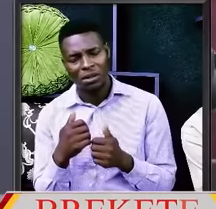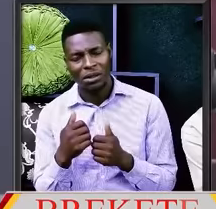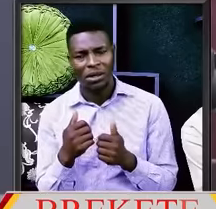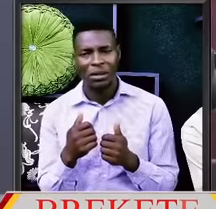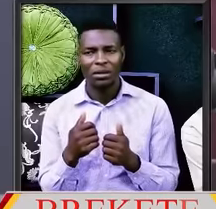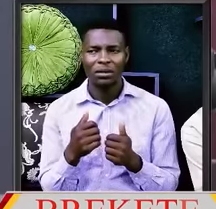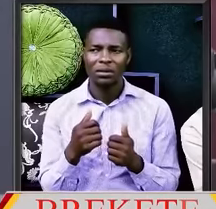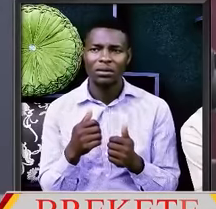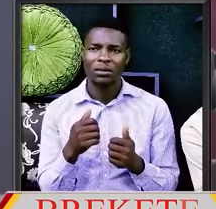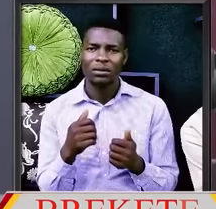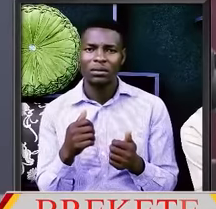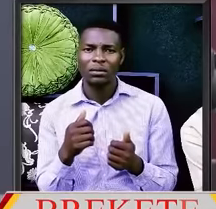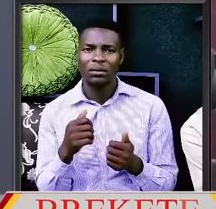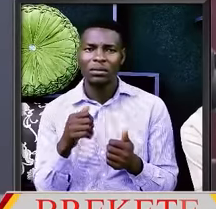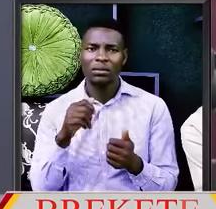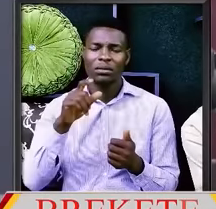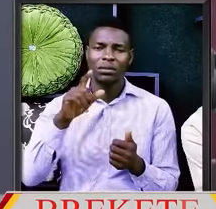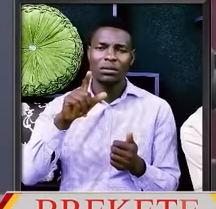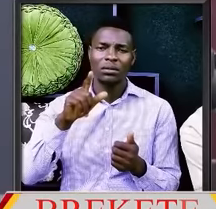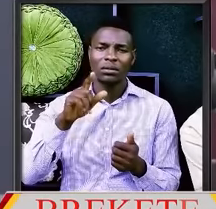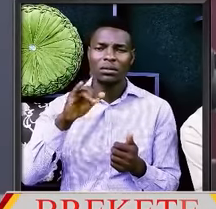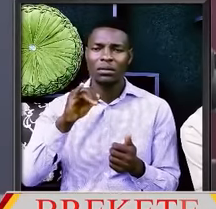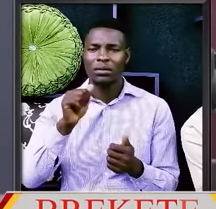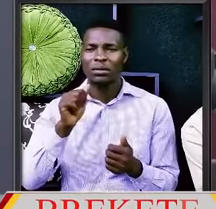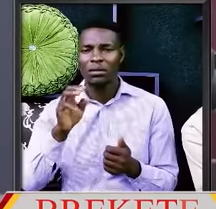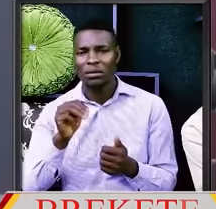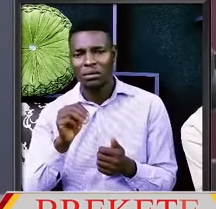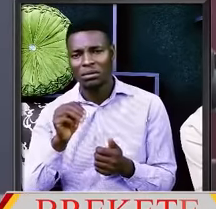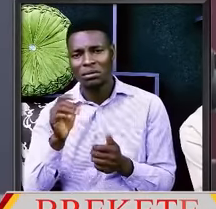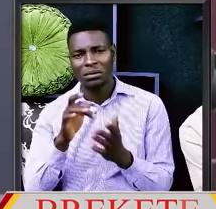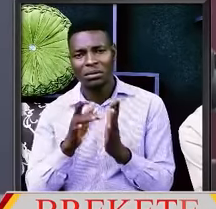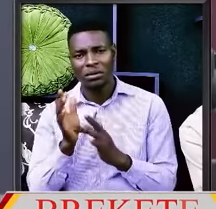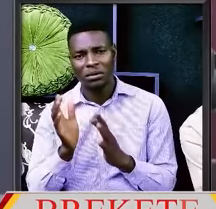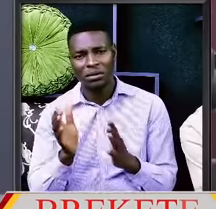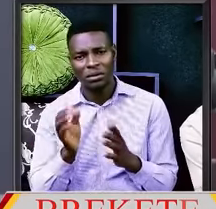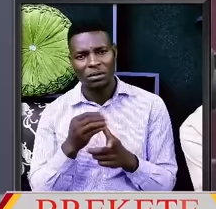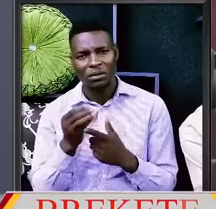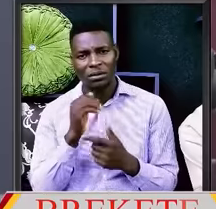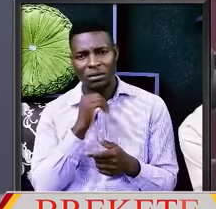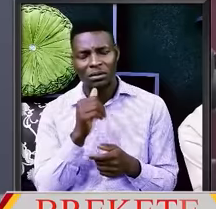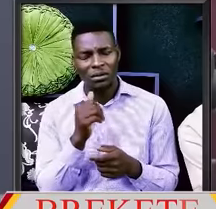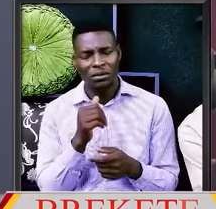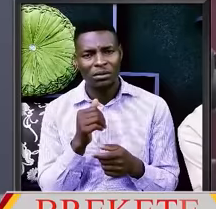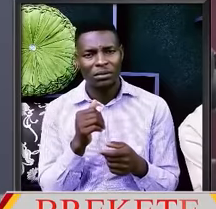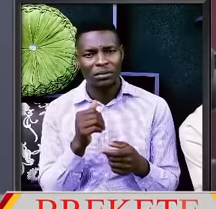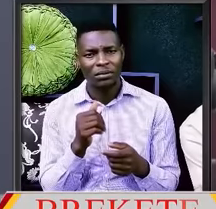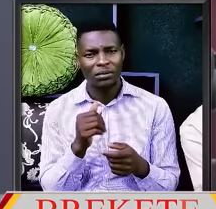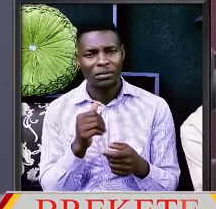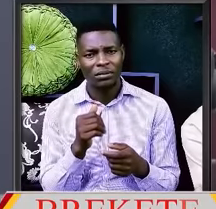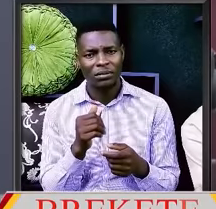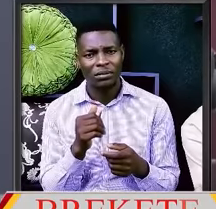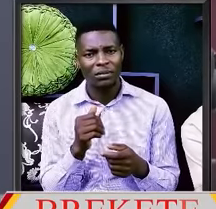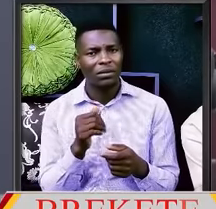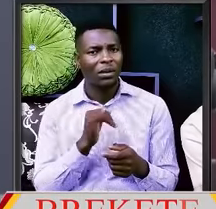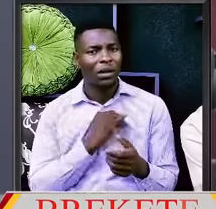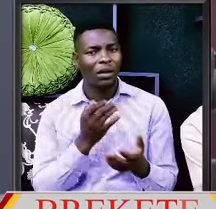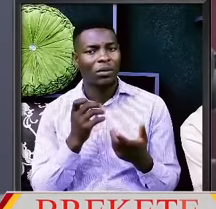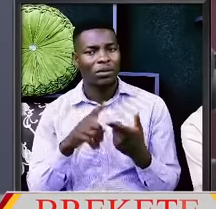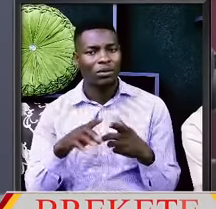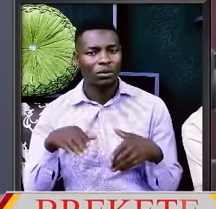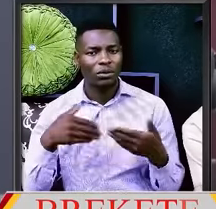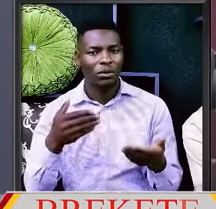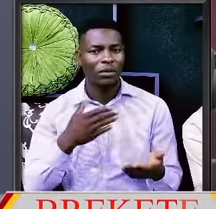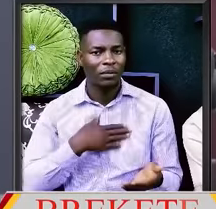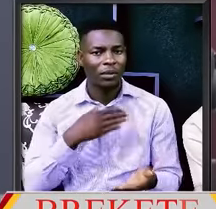Christian. According to Liam, was a grandfather, which is Baba Mohbad’s, he said, and I quote, "I wanted to give my